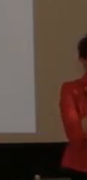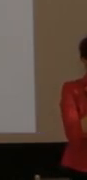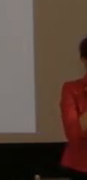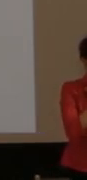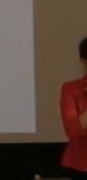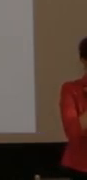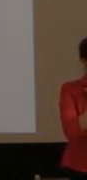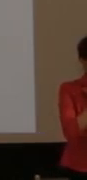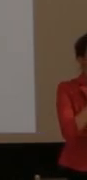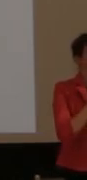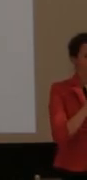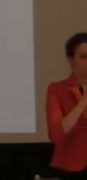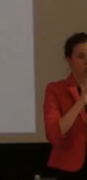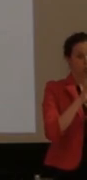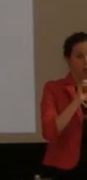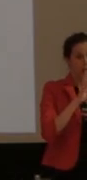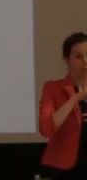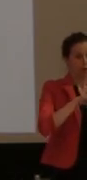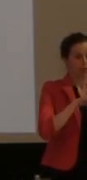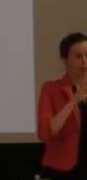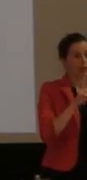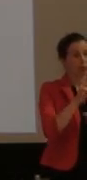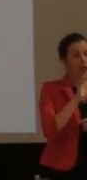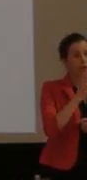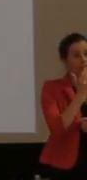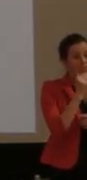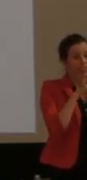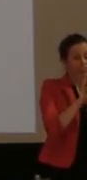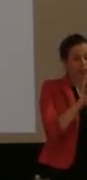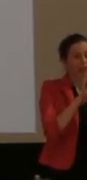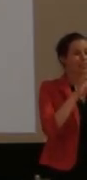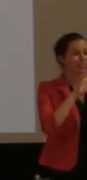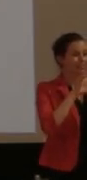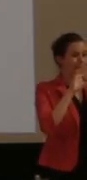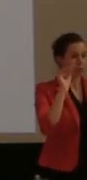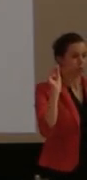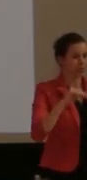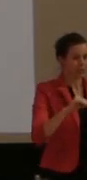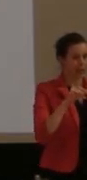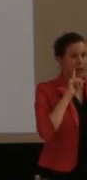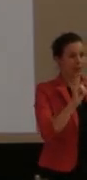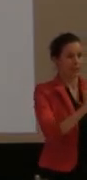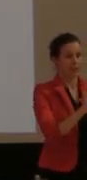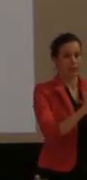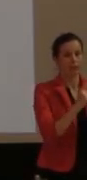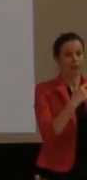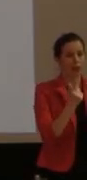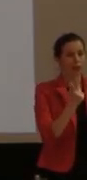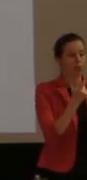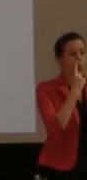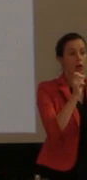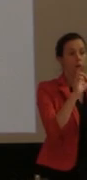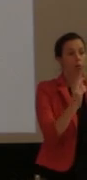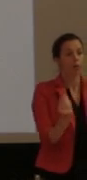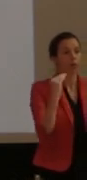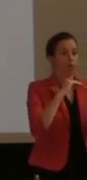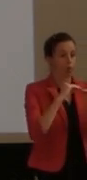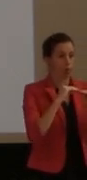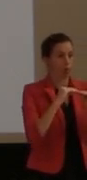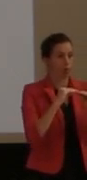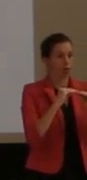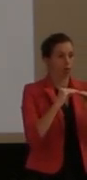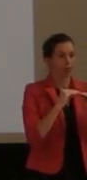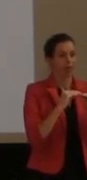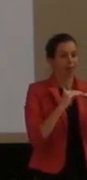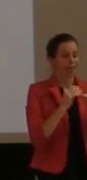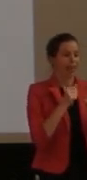core participants, that 115,000, 75% identify as from one or more underrepresented in